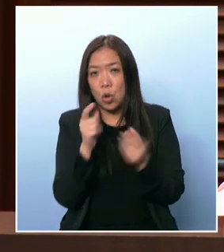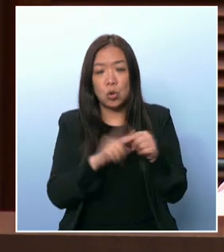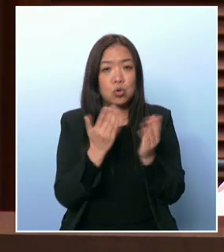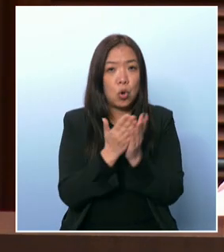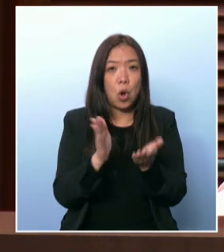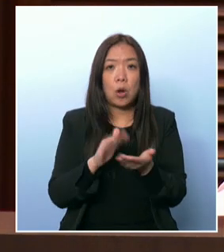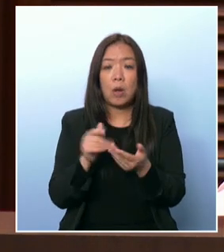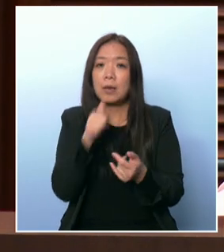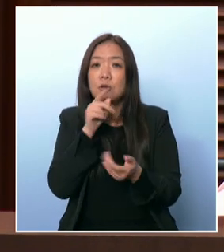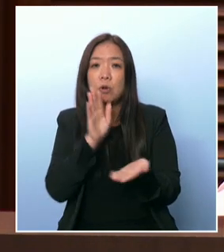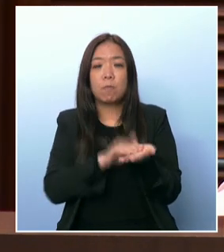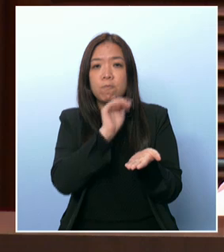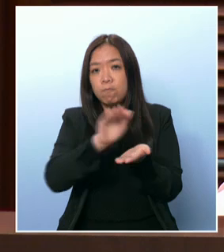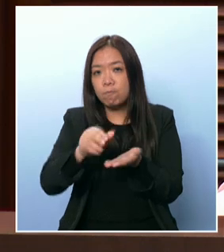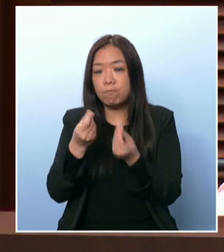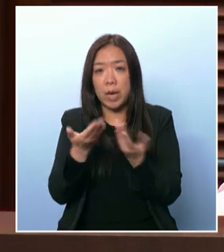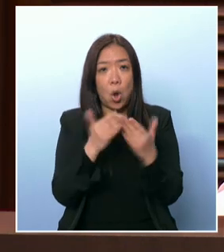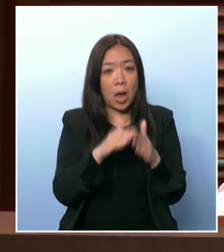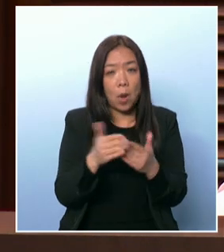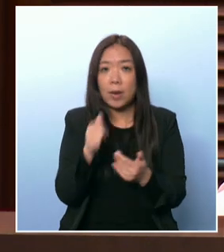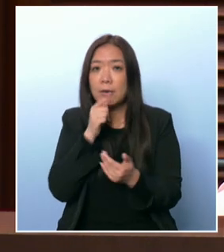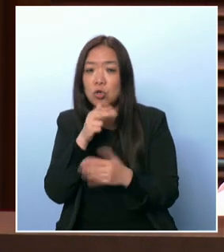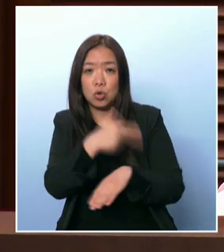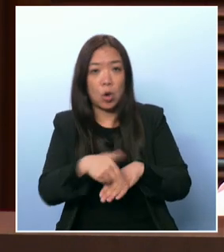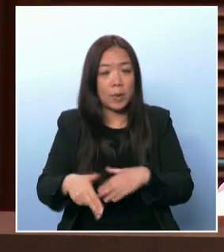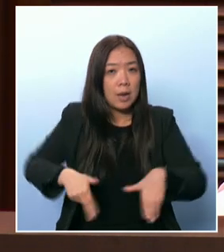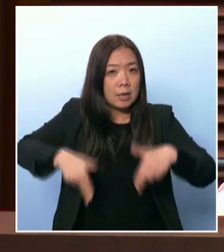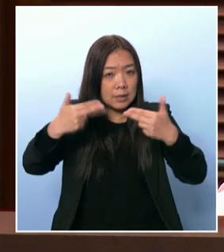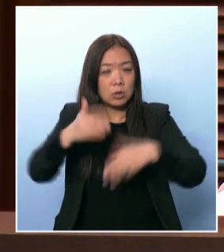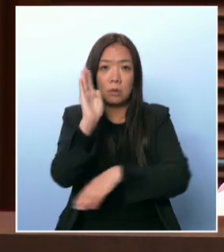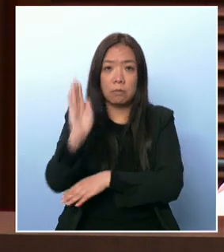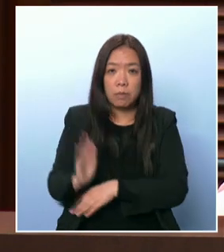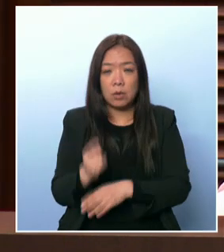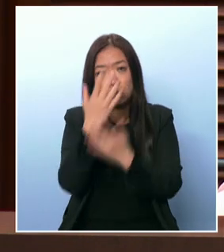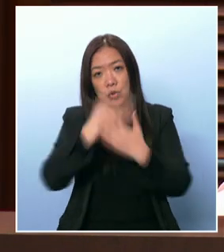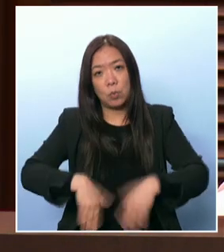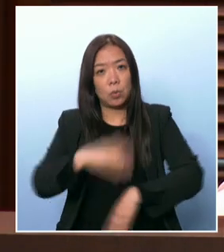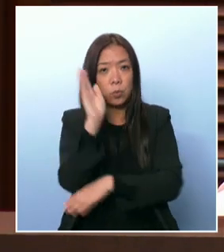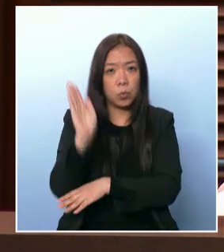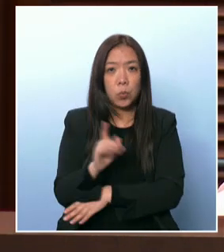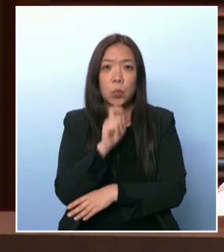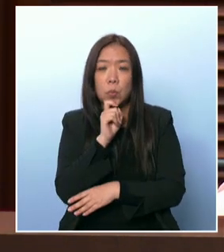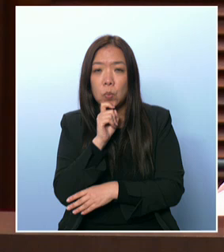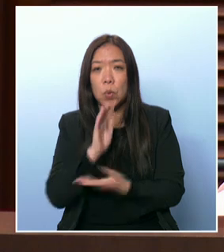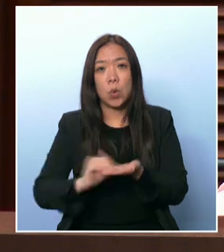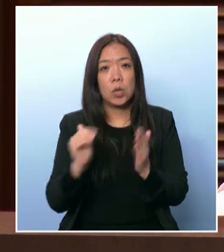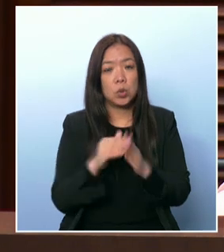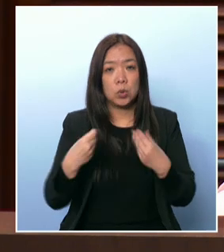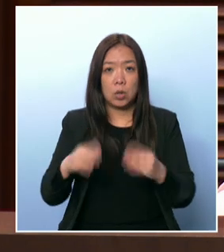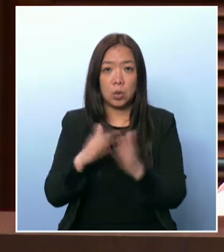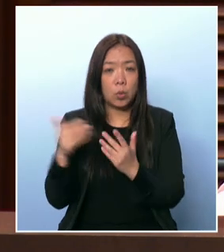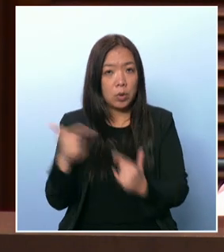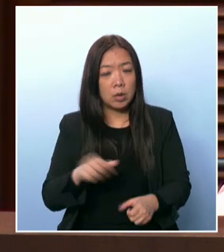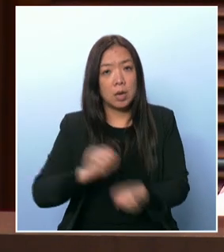have adopted a series of measures. For example, sending letters to all secondary schools as well as to